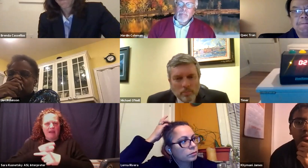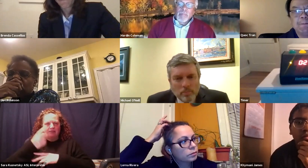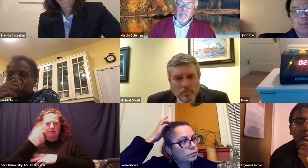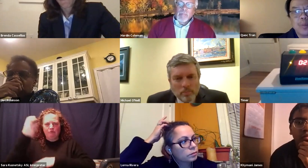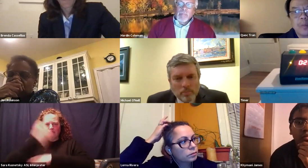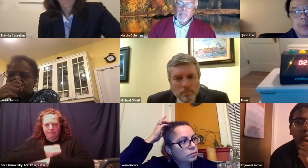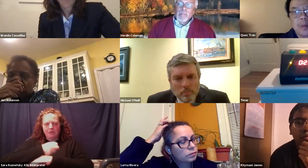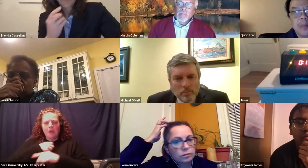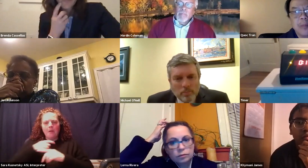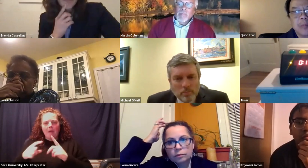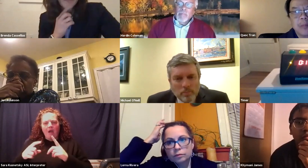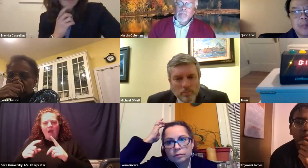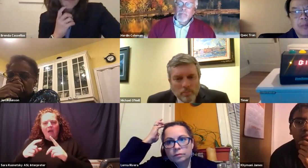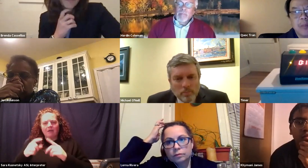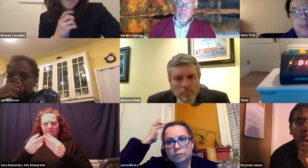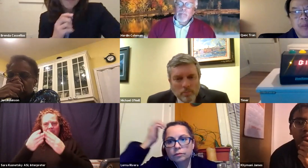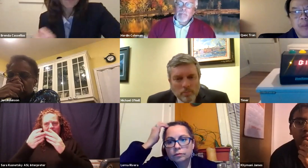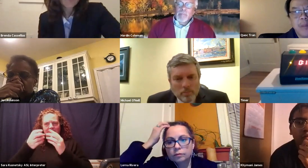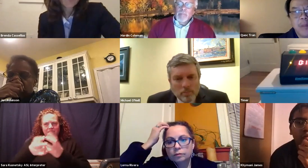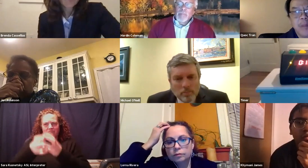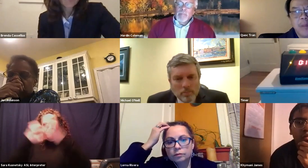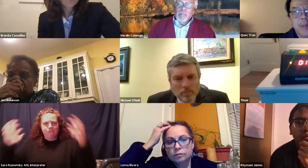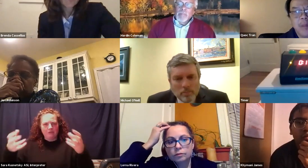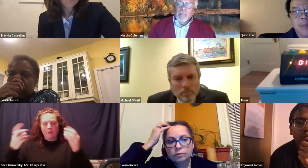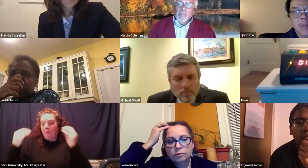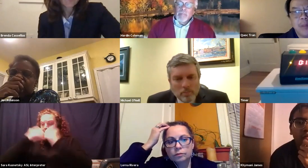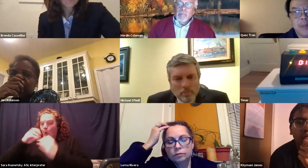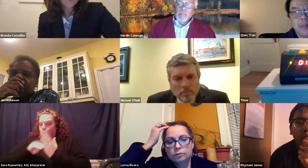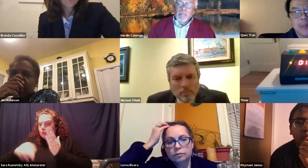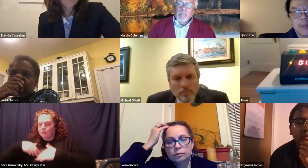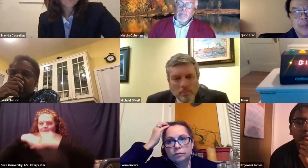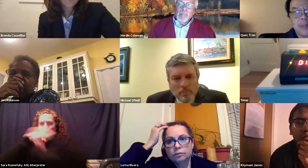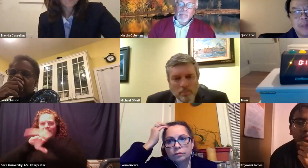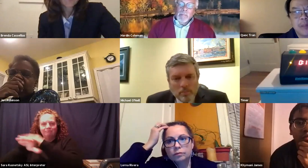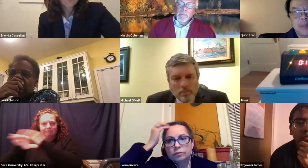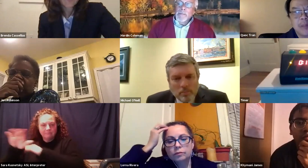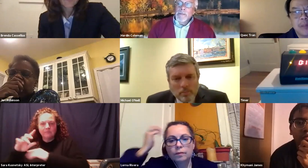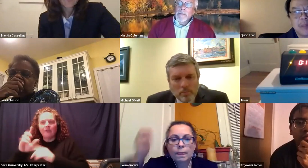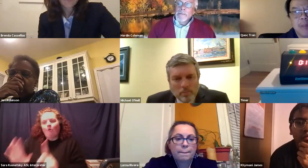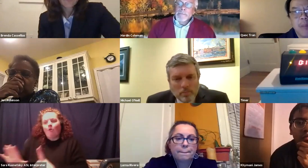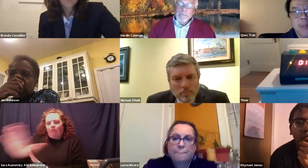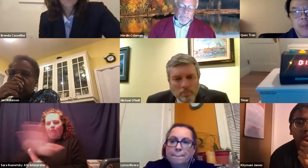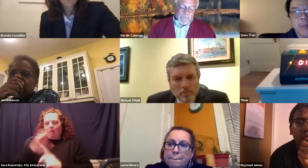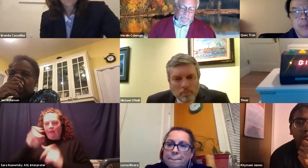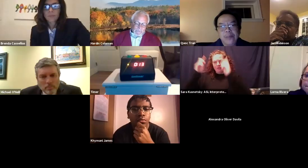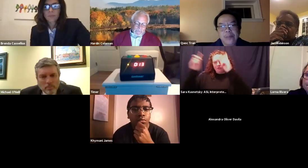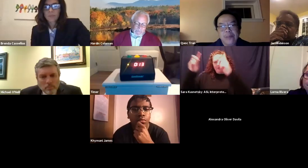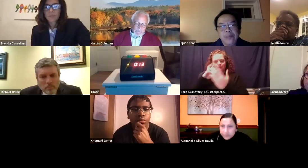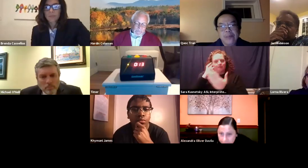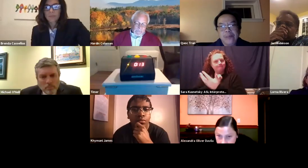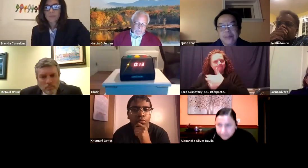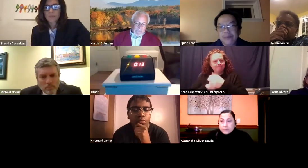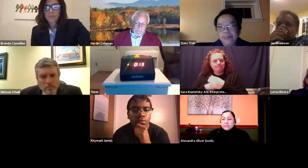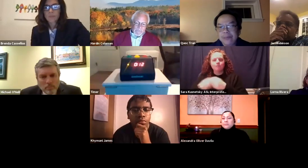being able to access that program and be able to move forward in their educational endeavors. So to really create